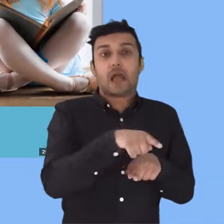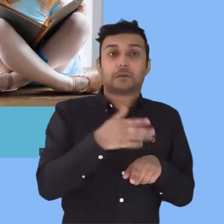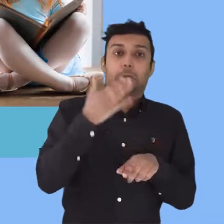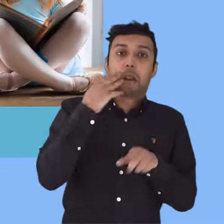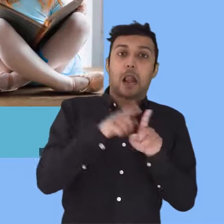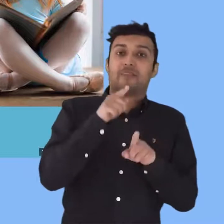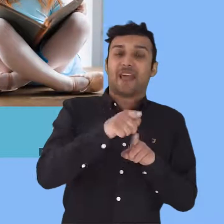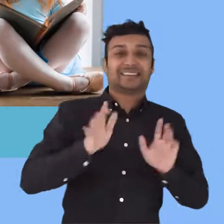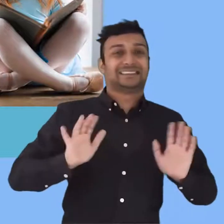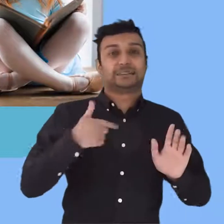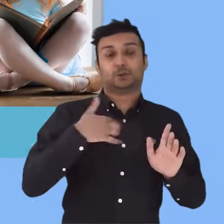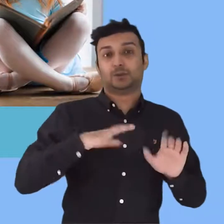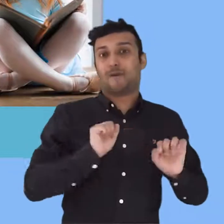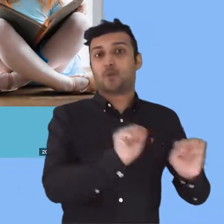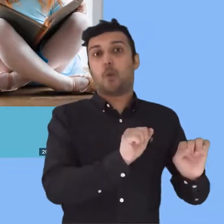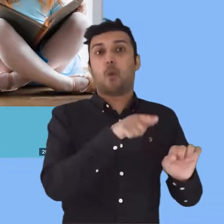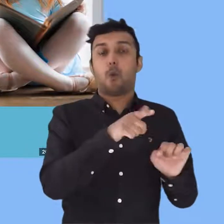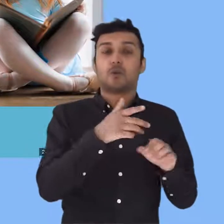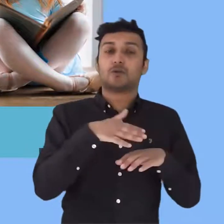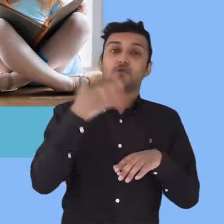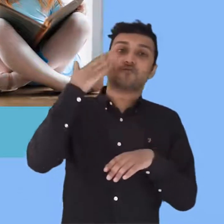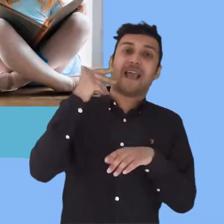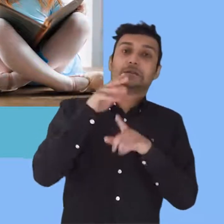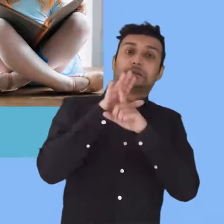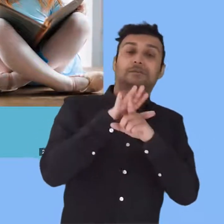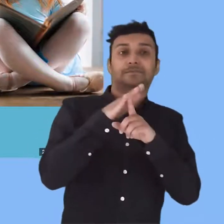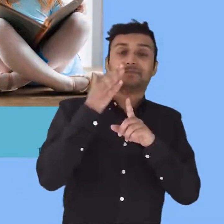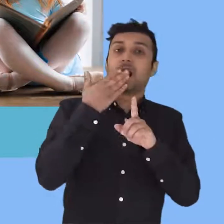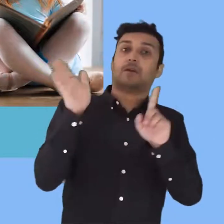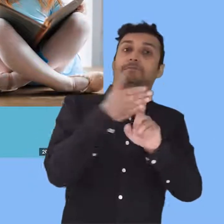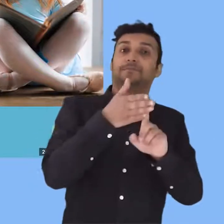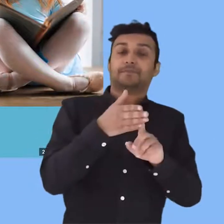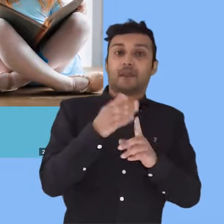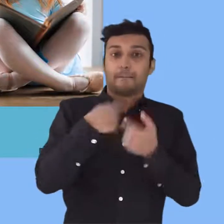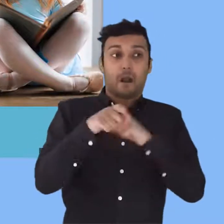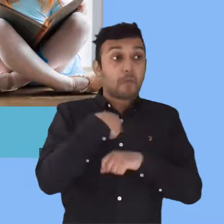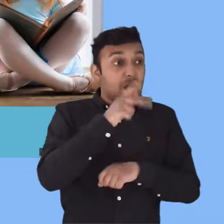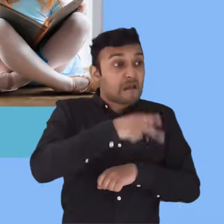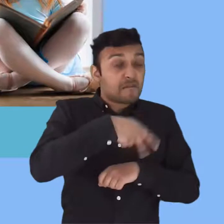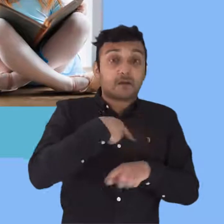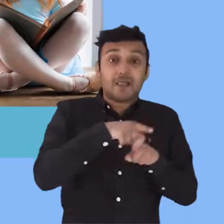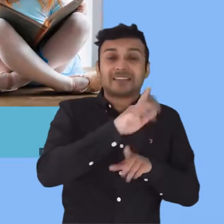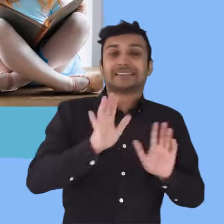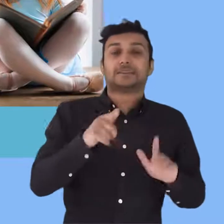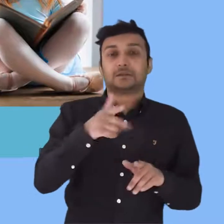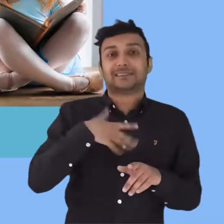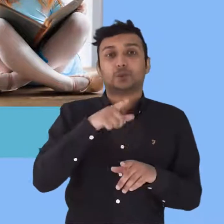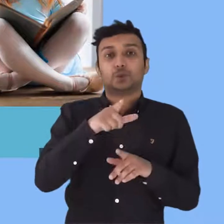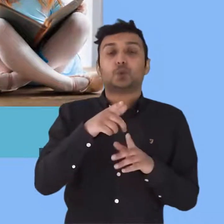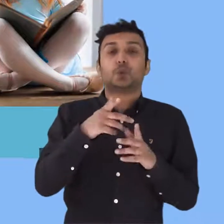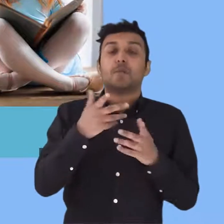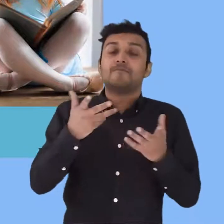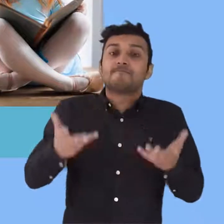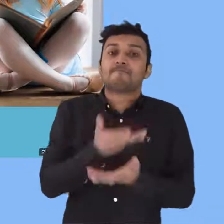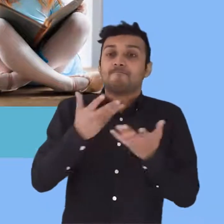important to avoid these racial stereotypes, to prioritize own voices books. So what are own